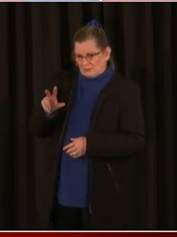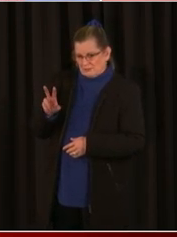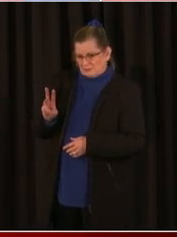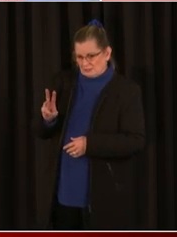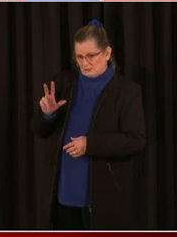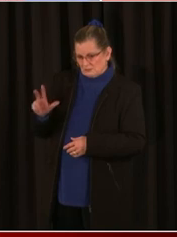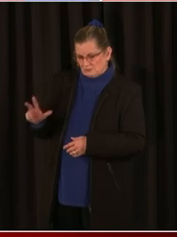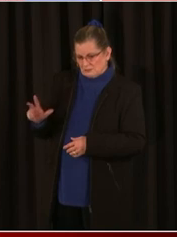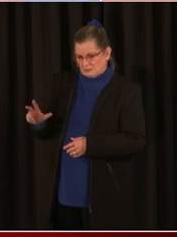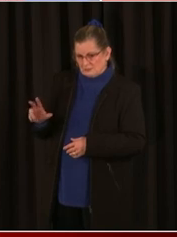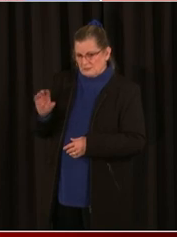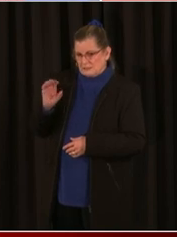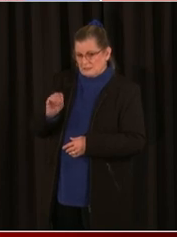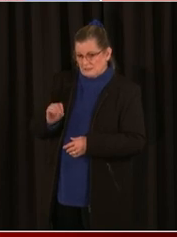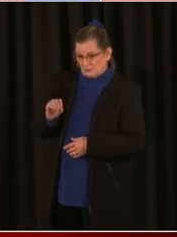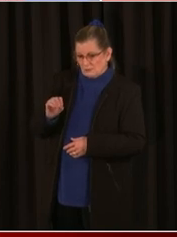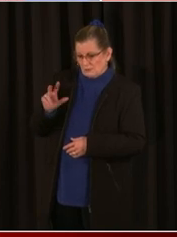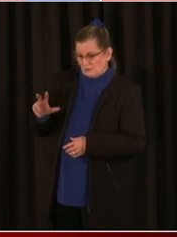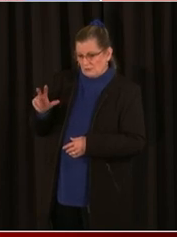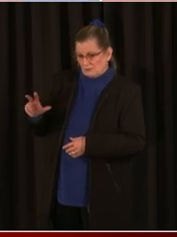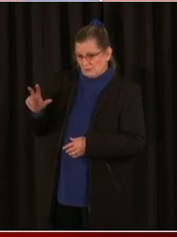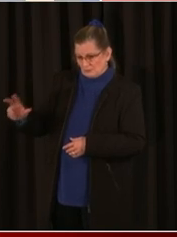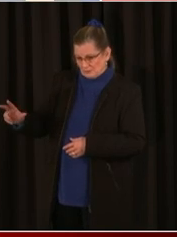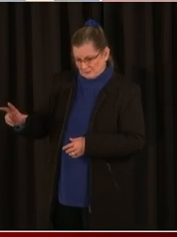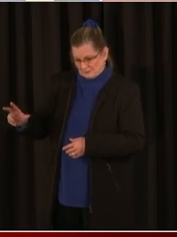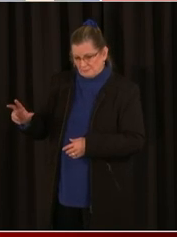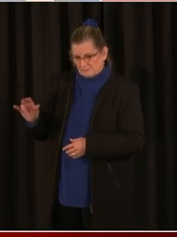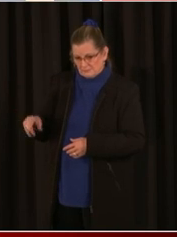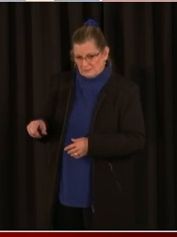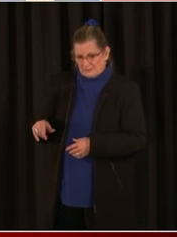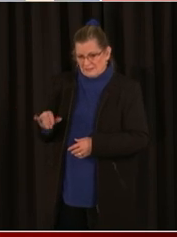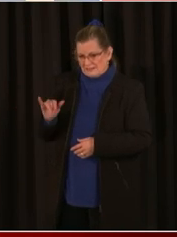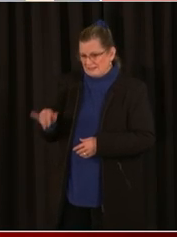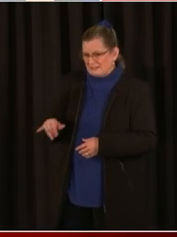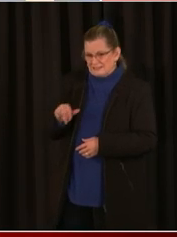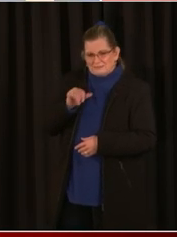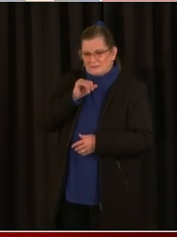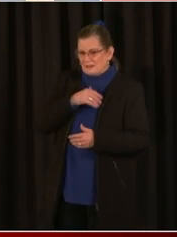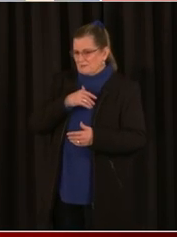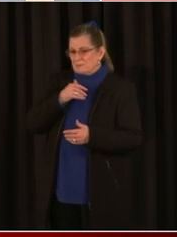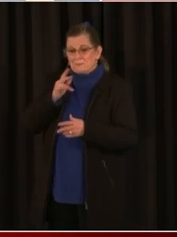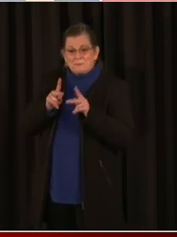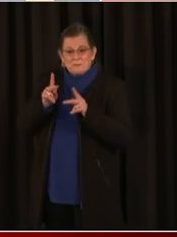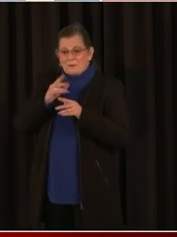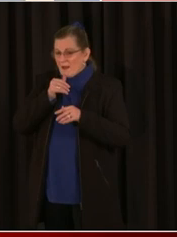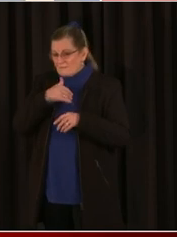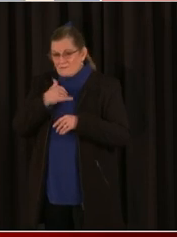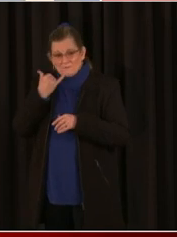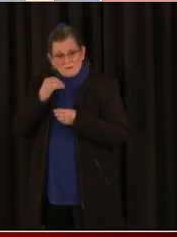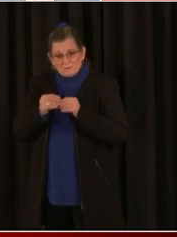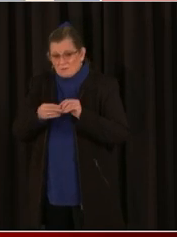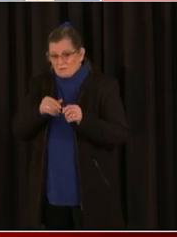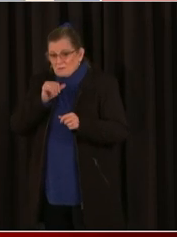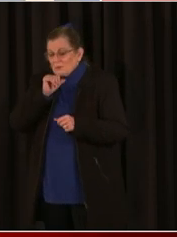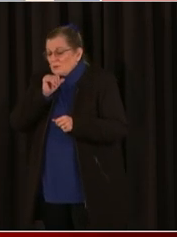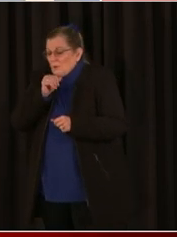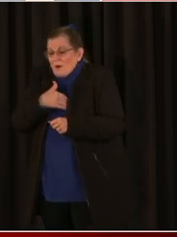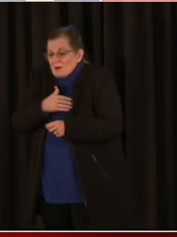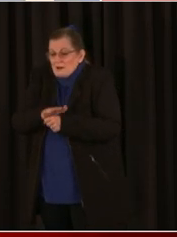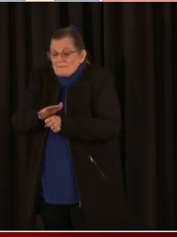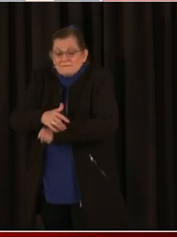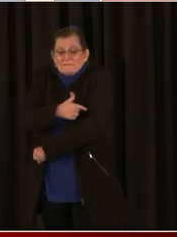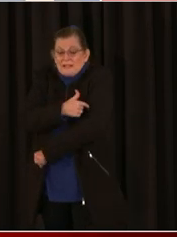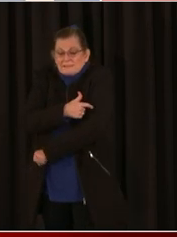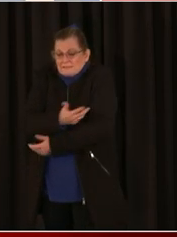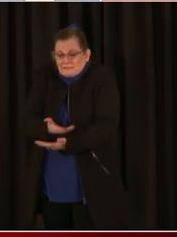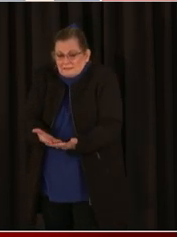1-855-363-0333. However, Sam, the challenge isn't people not having the phone number. The challenge is we don't have enough vaccine. So